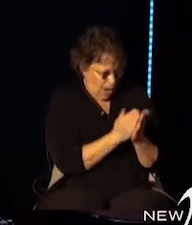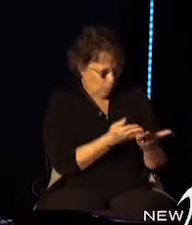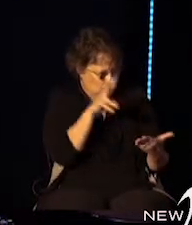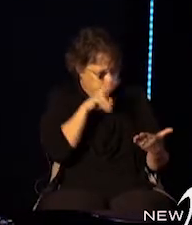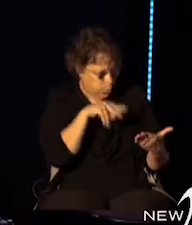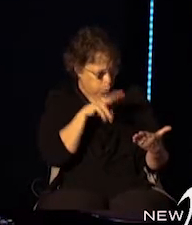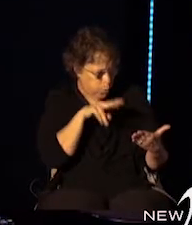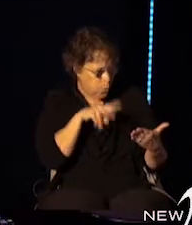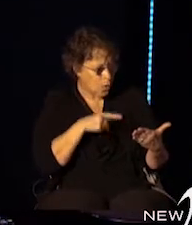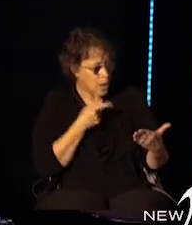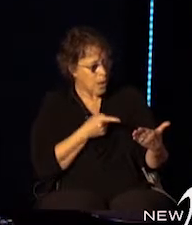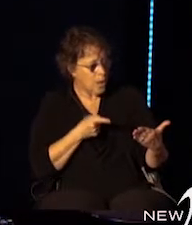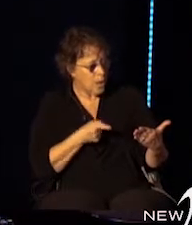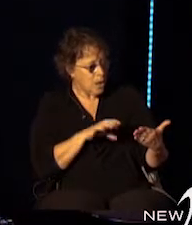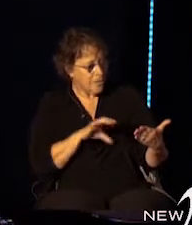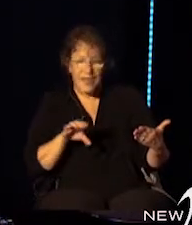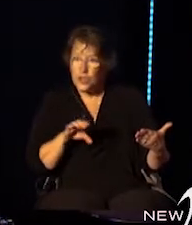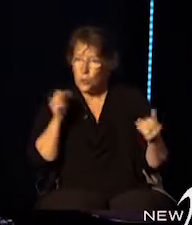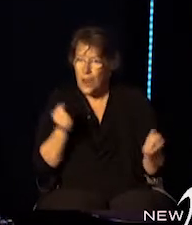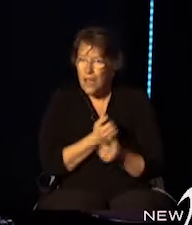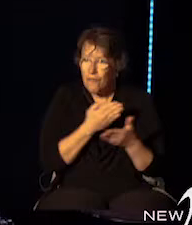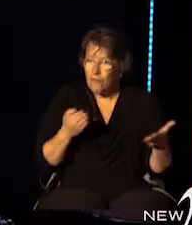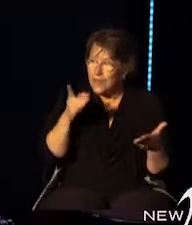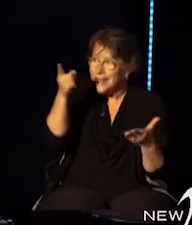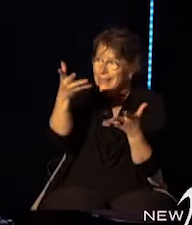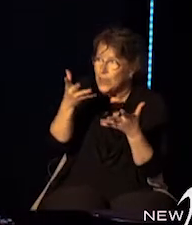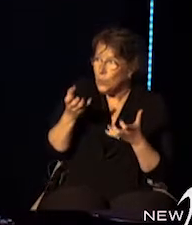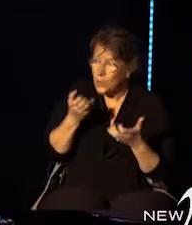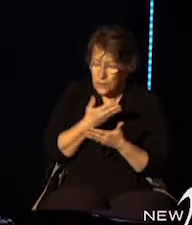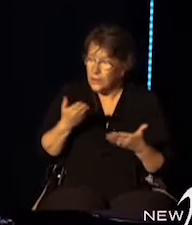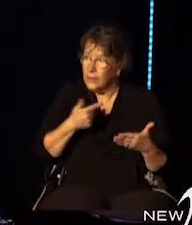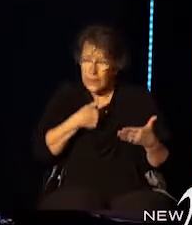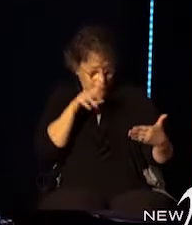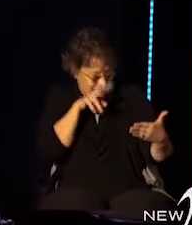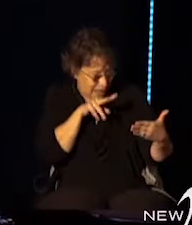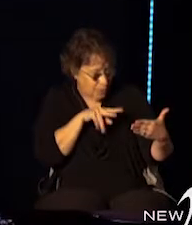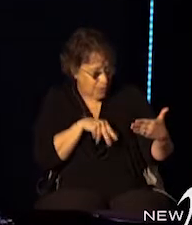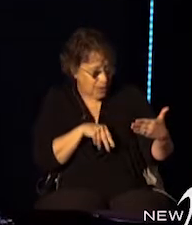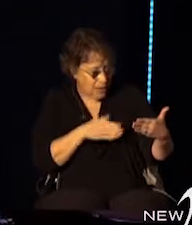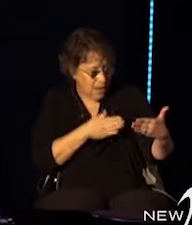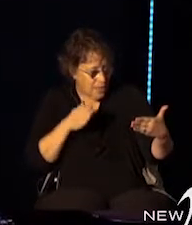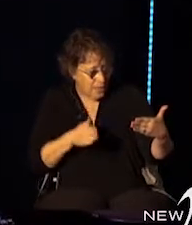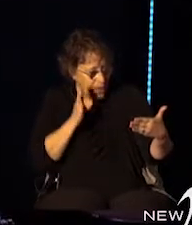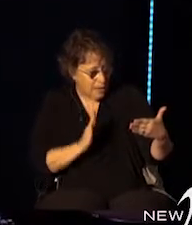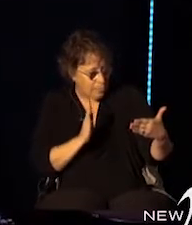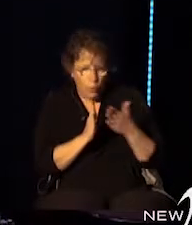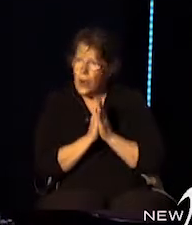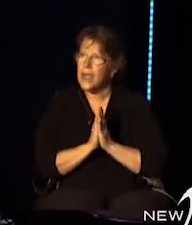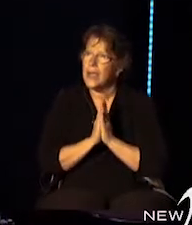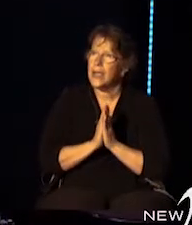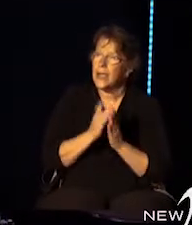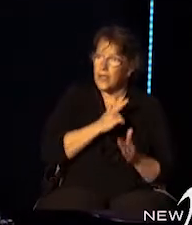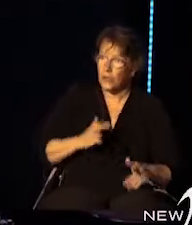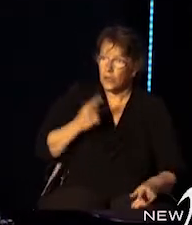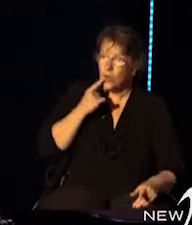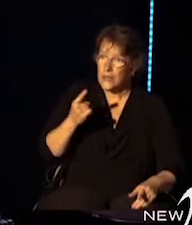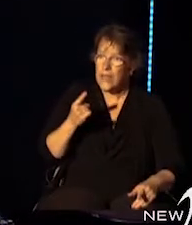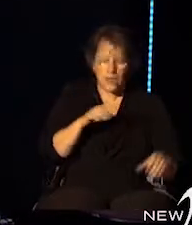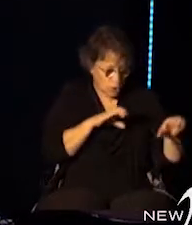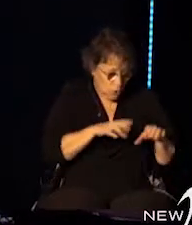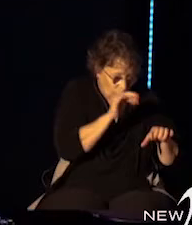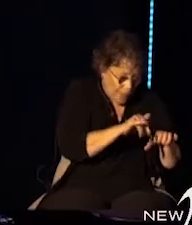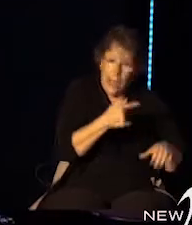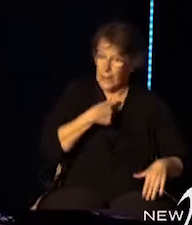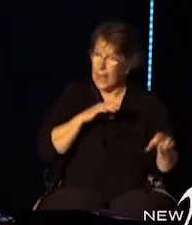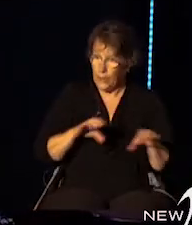then do everything I could possibly do to respond to what I see, and then I pray and the Lord says, do this, and I actually do